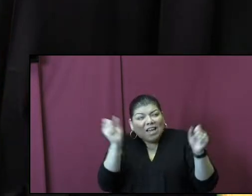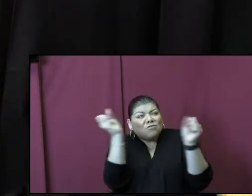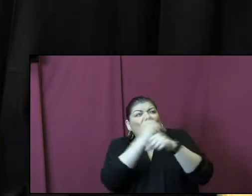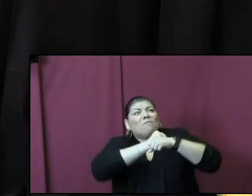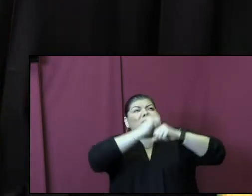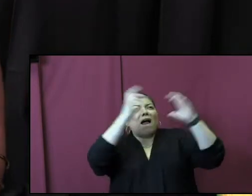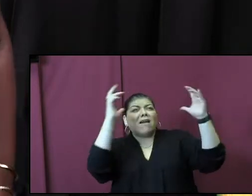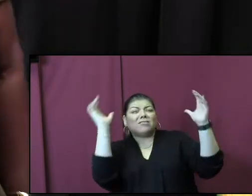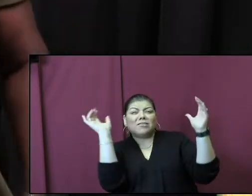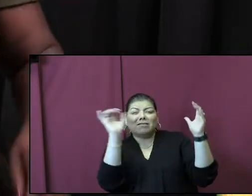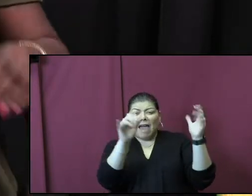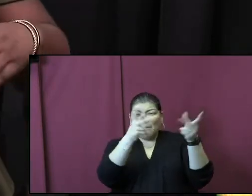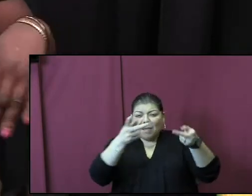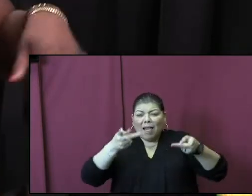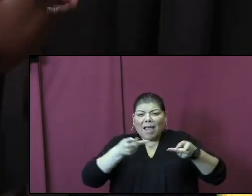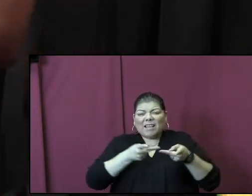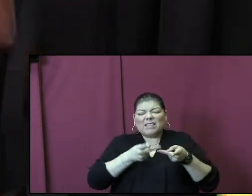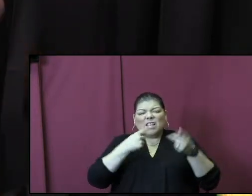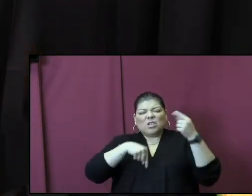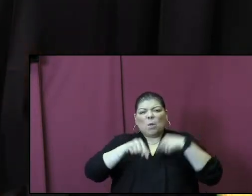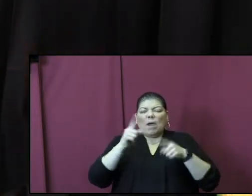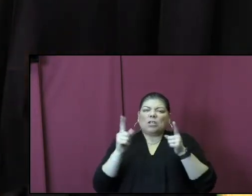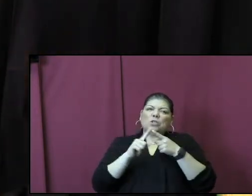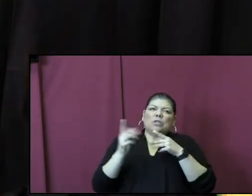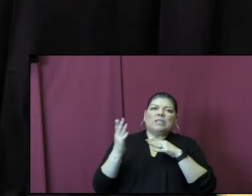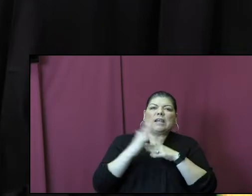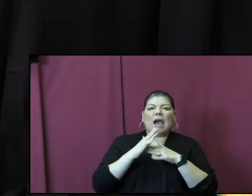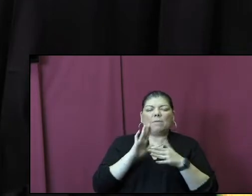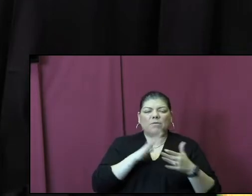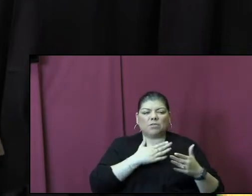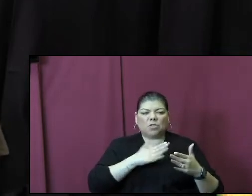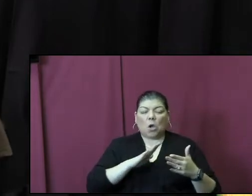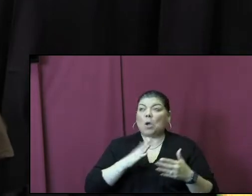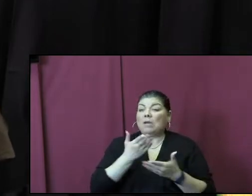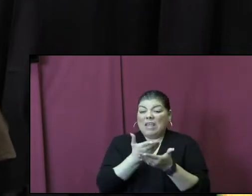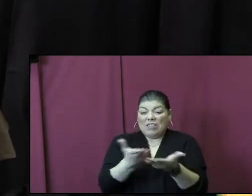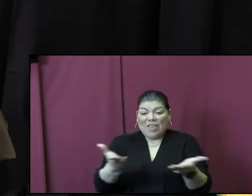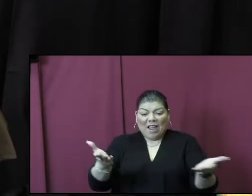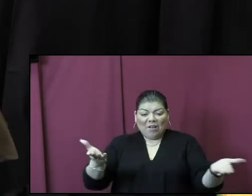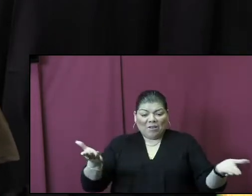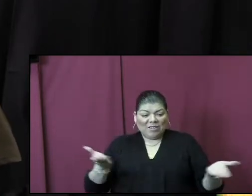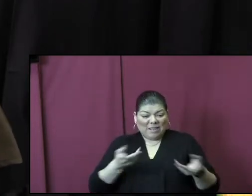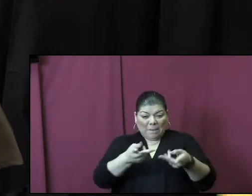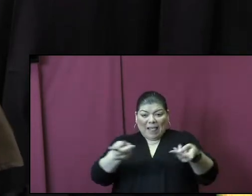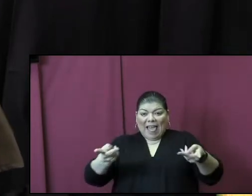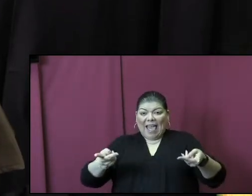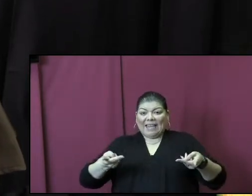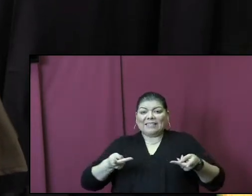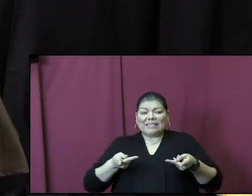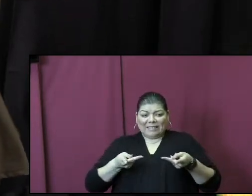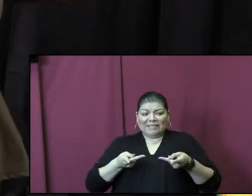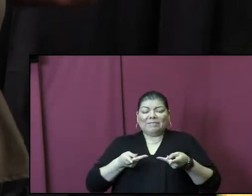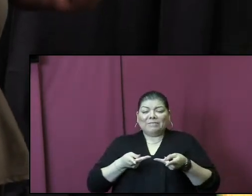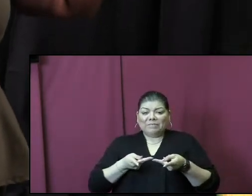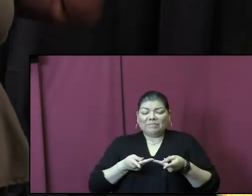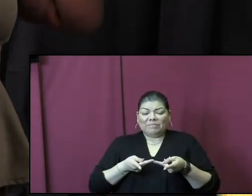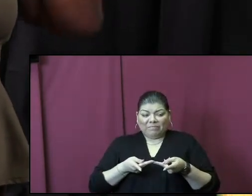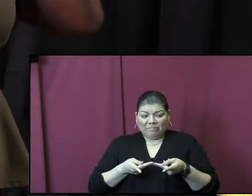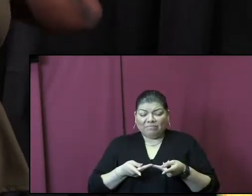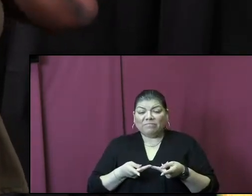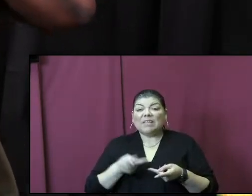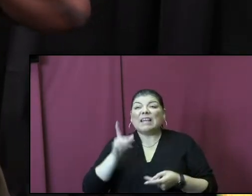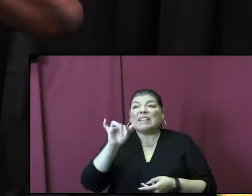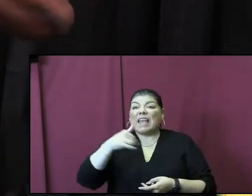you imagine that? Yes! Let's take it back to the top. There is a place. There is a